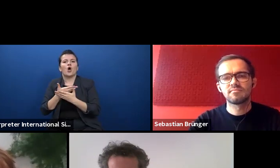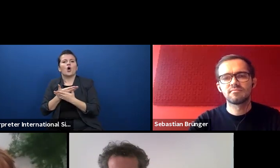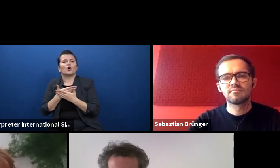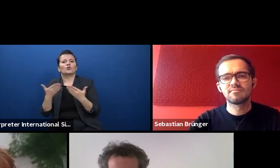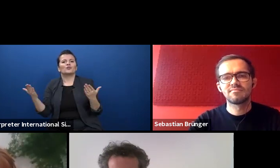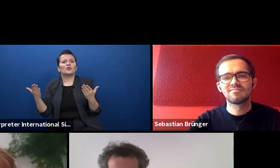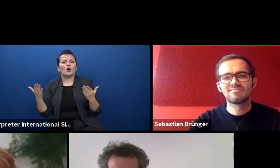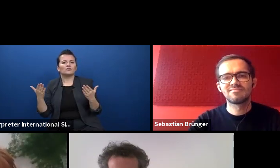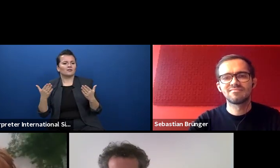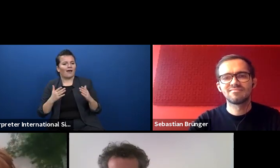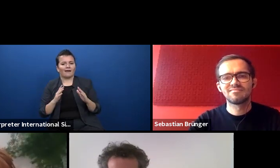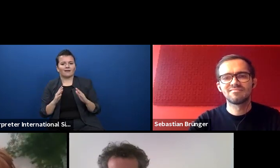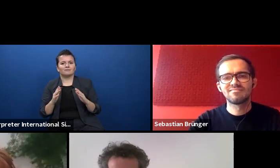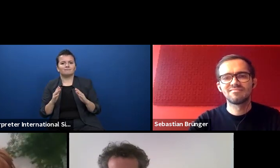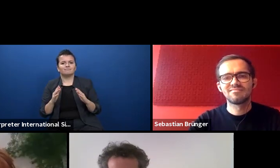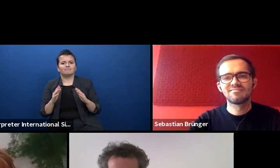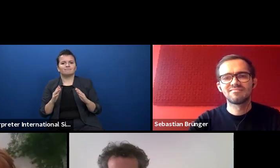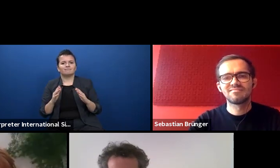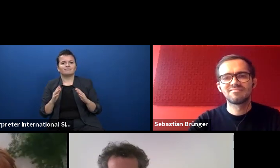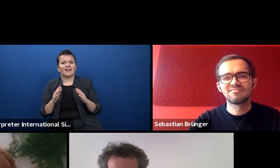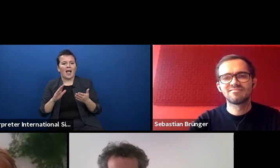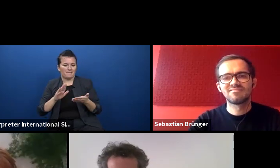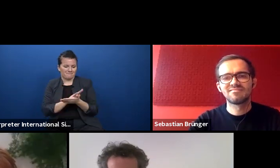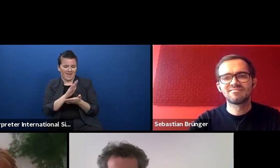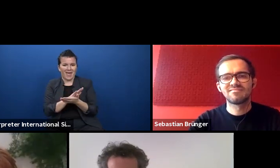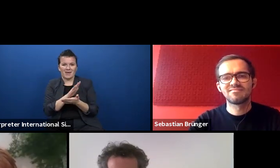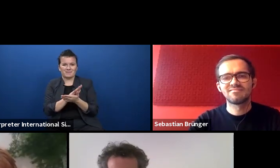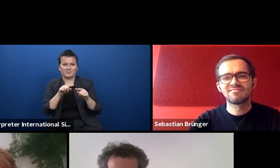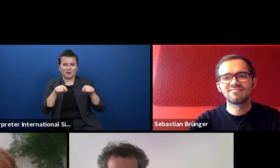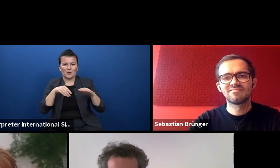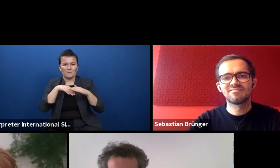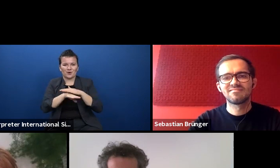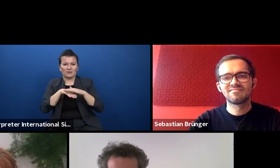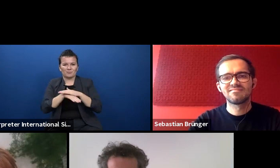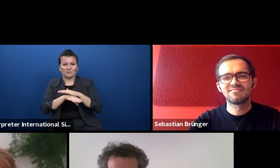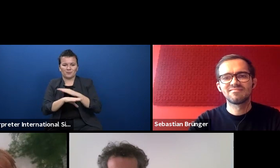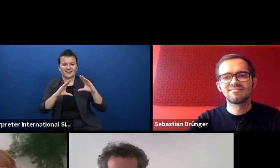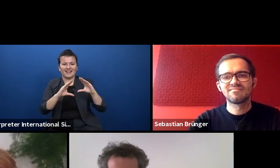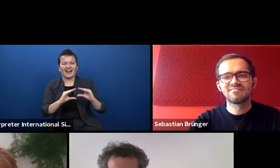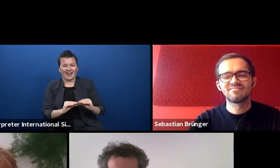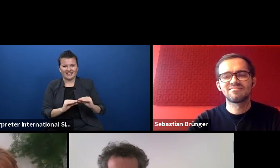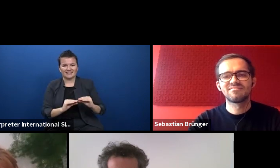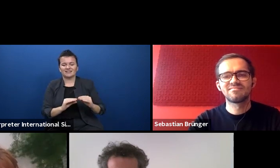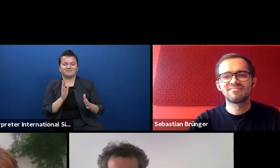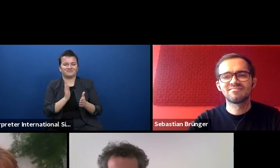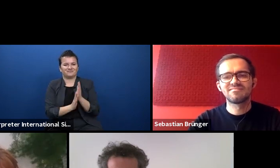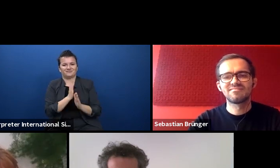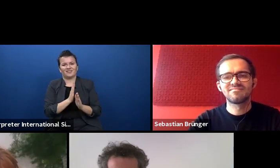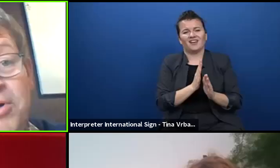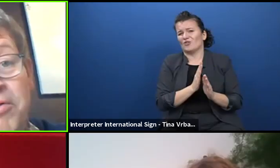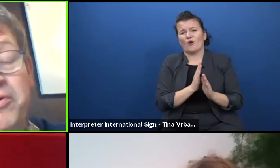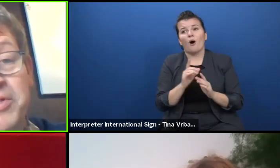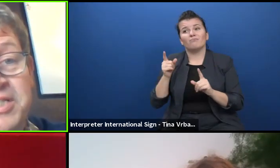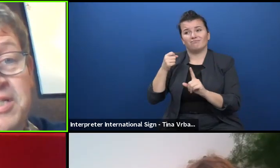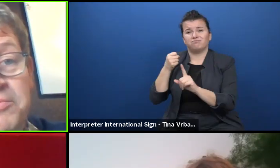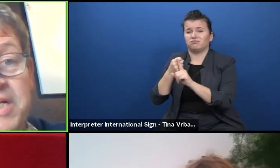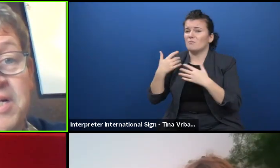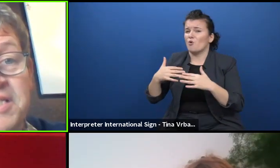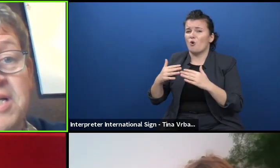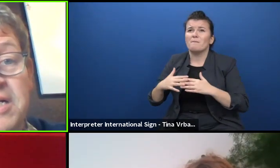paper. I think, Alison, you will agree with them, but I invite you to share some more